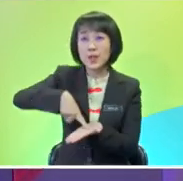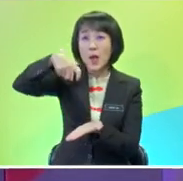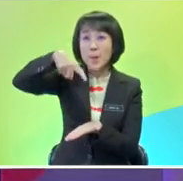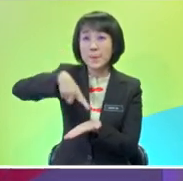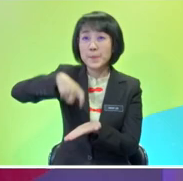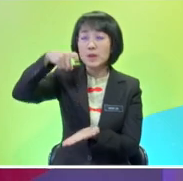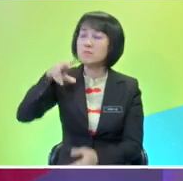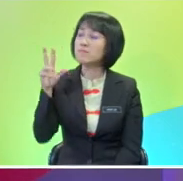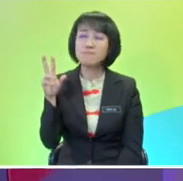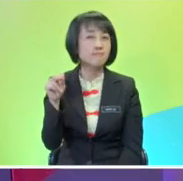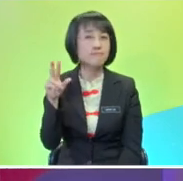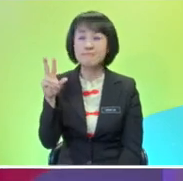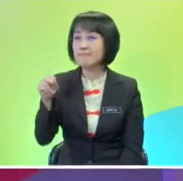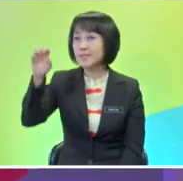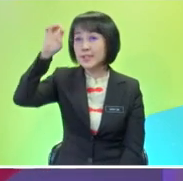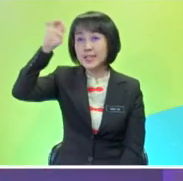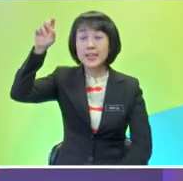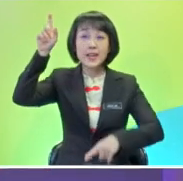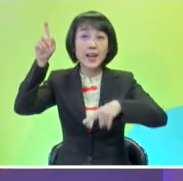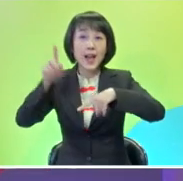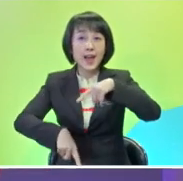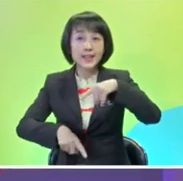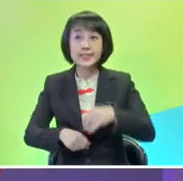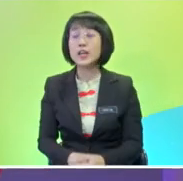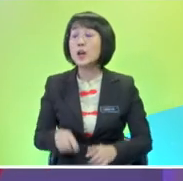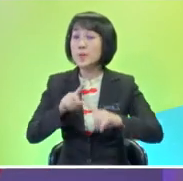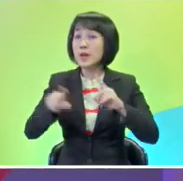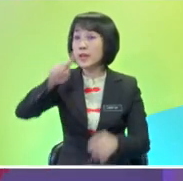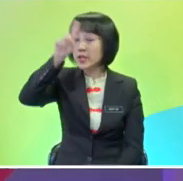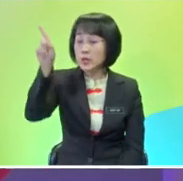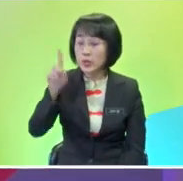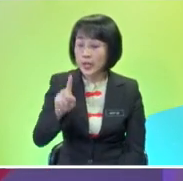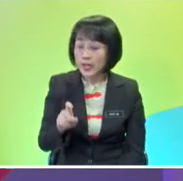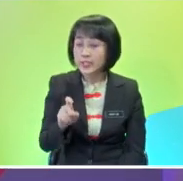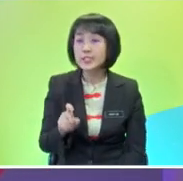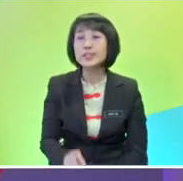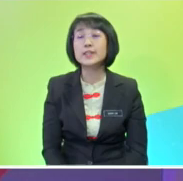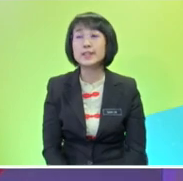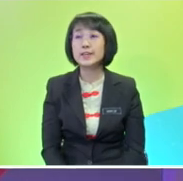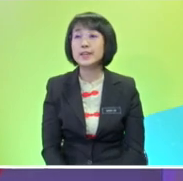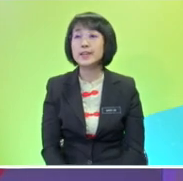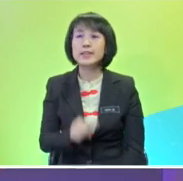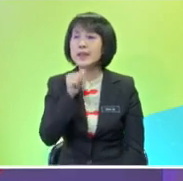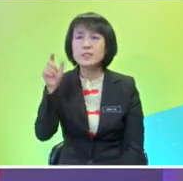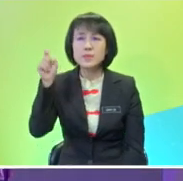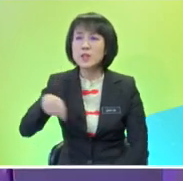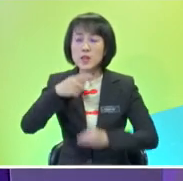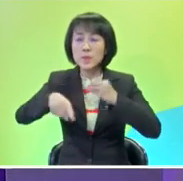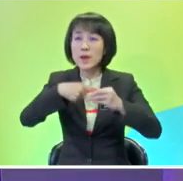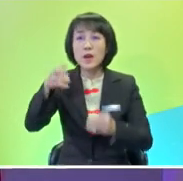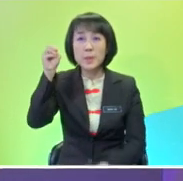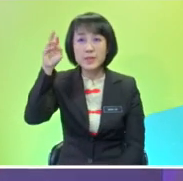he can't. But the questions do not necessarily have to be about Mr. Bot. It can be about